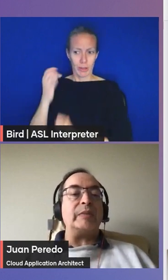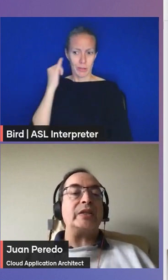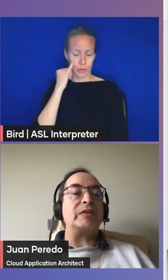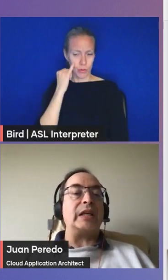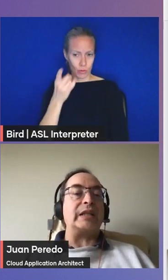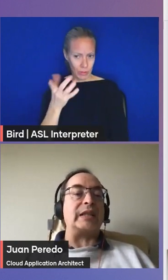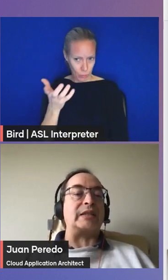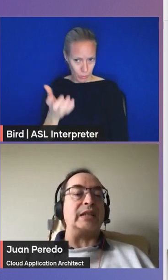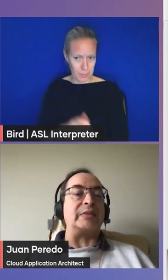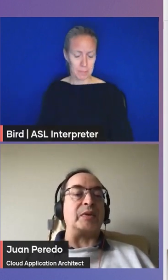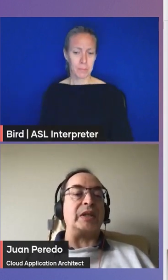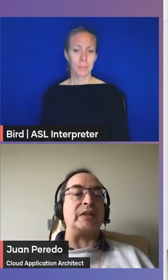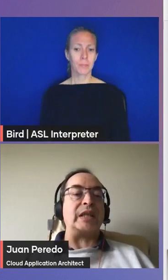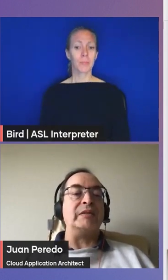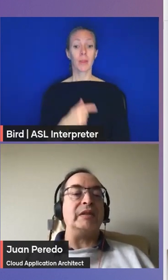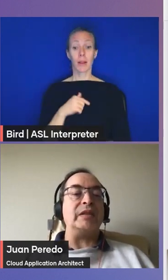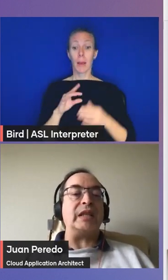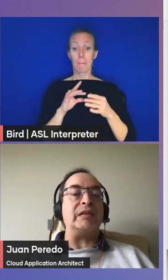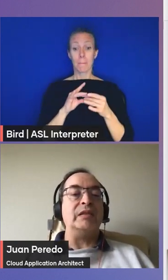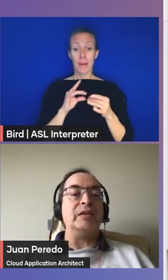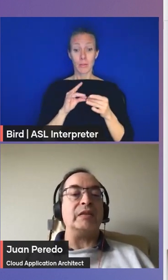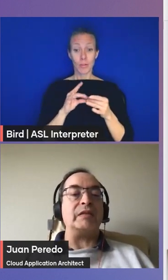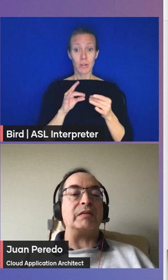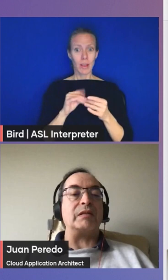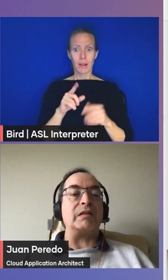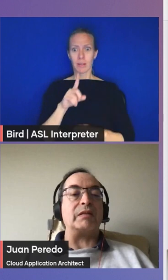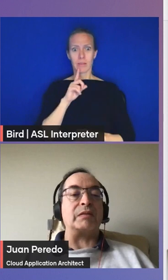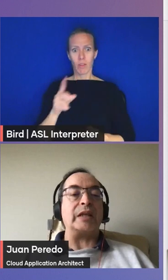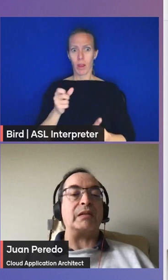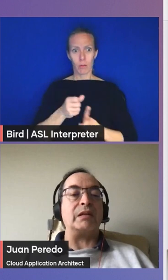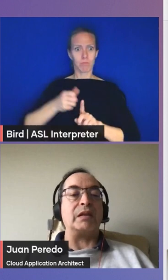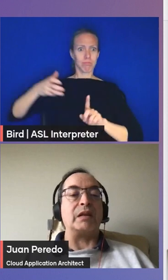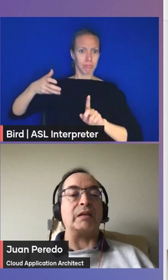And I mentioned that it's extensible, right? There's